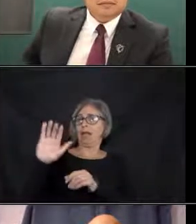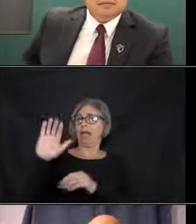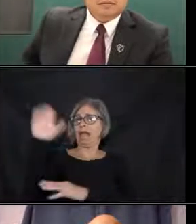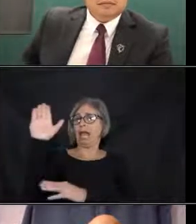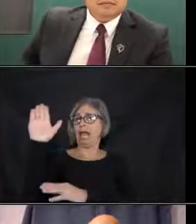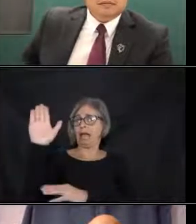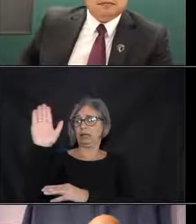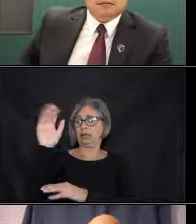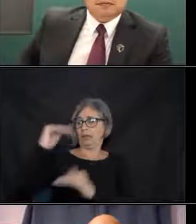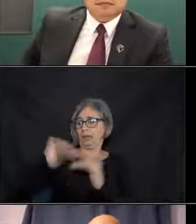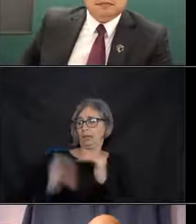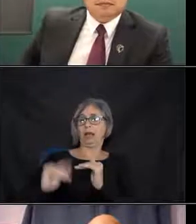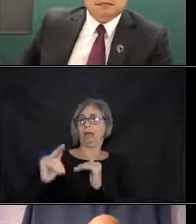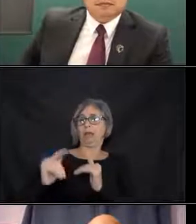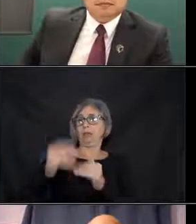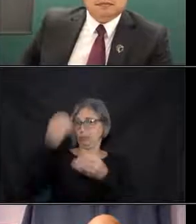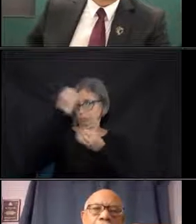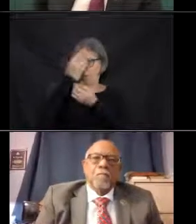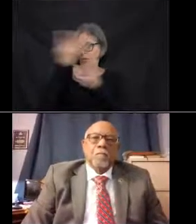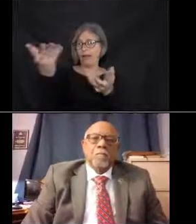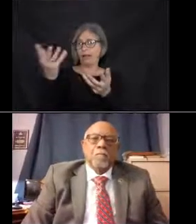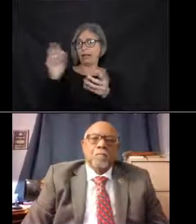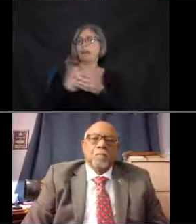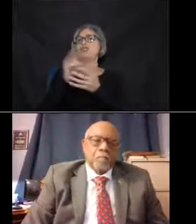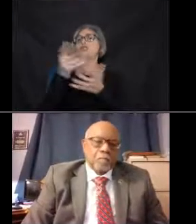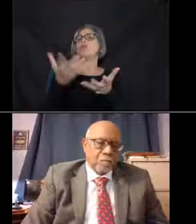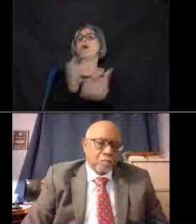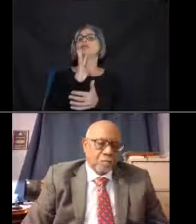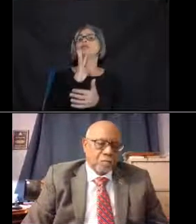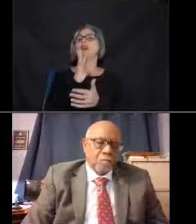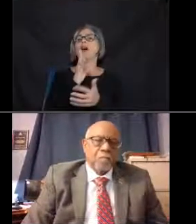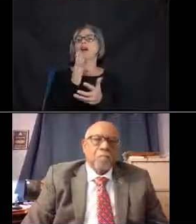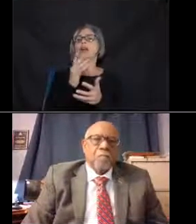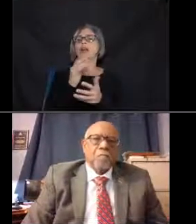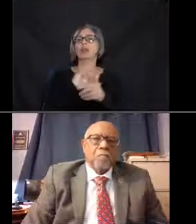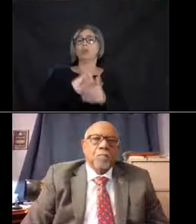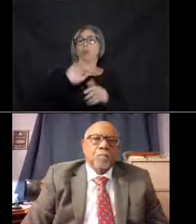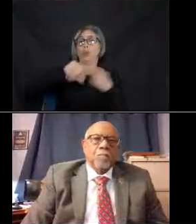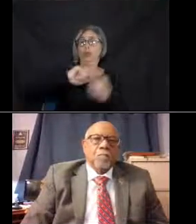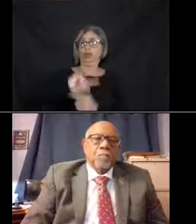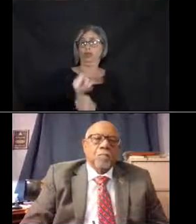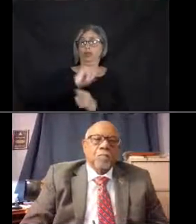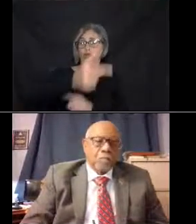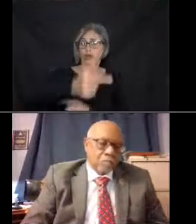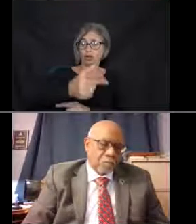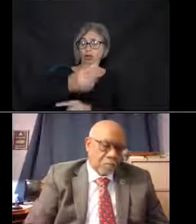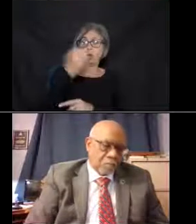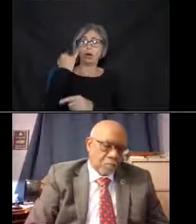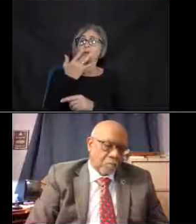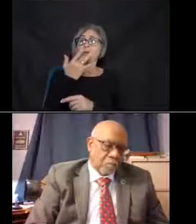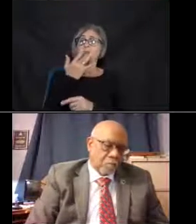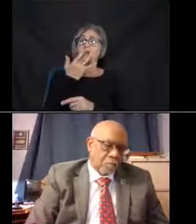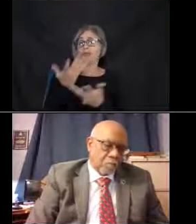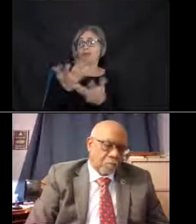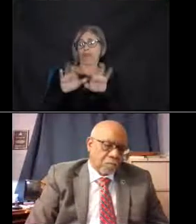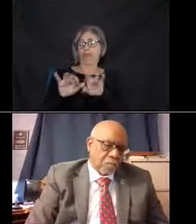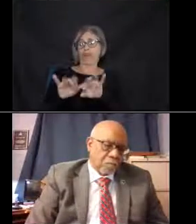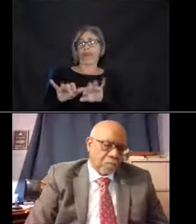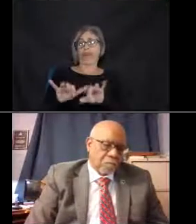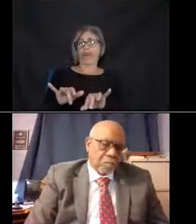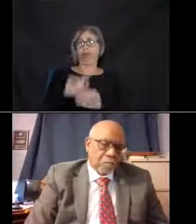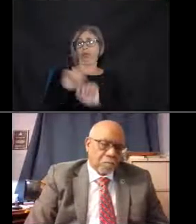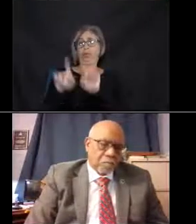GoToWebinar interface will signify that you would like to speak and you will be unmuted in turn. Or if you prefer to type a question, there is a sort